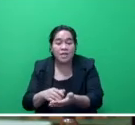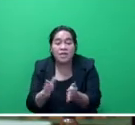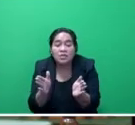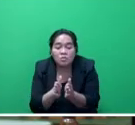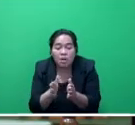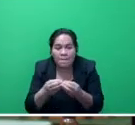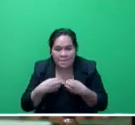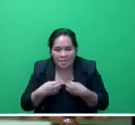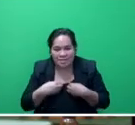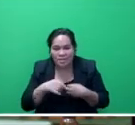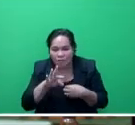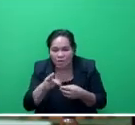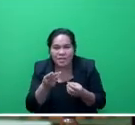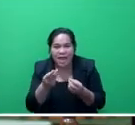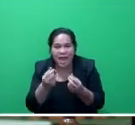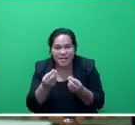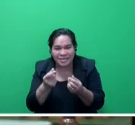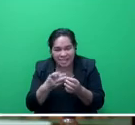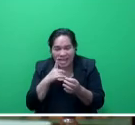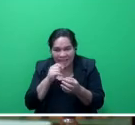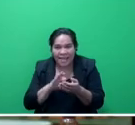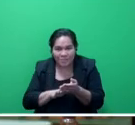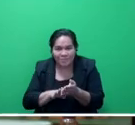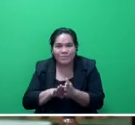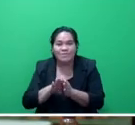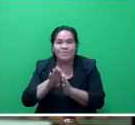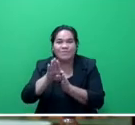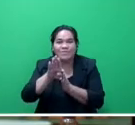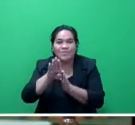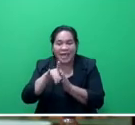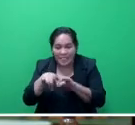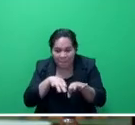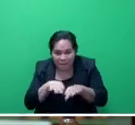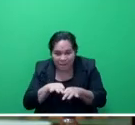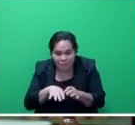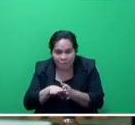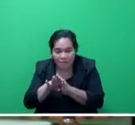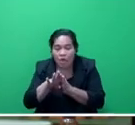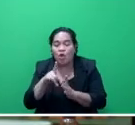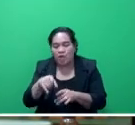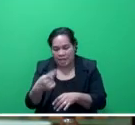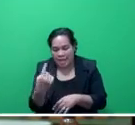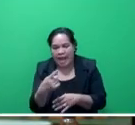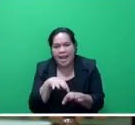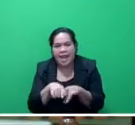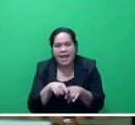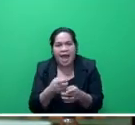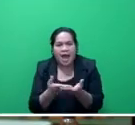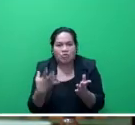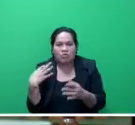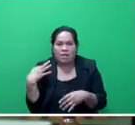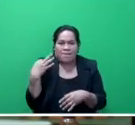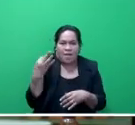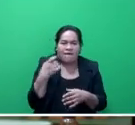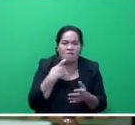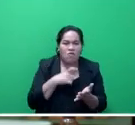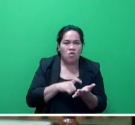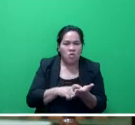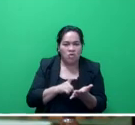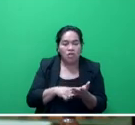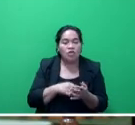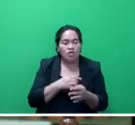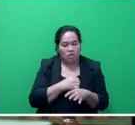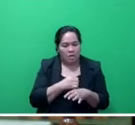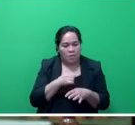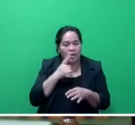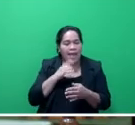up their cash flows, draw up their cash plans, to be able to apply for loans, and it will become a permanent fixture, and we're funding them to set